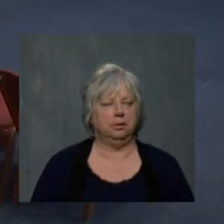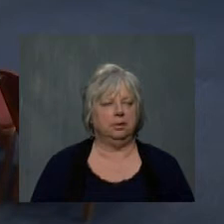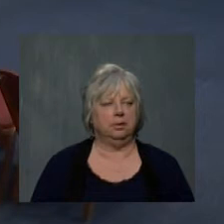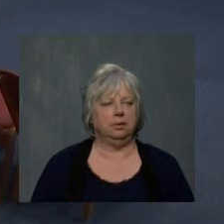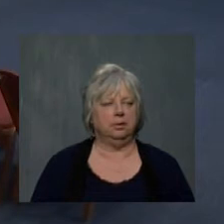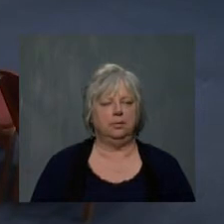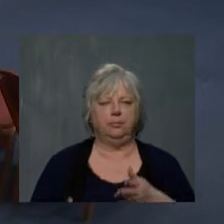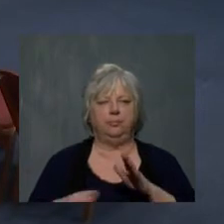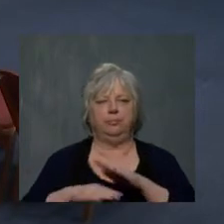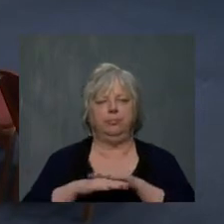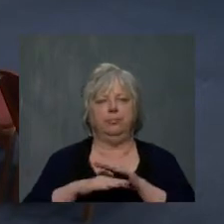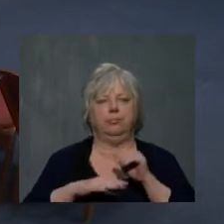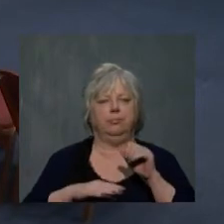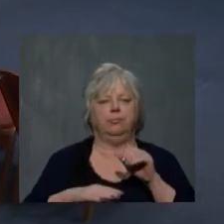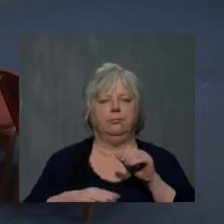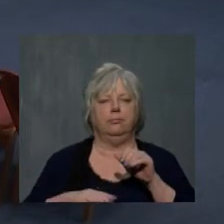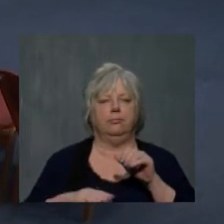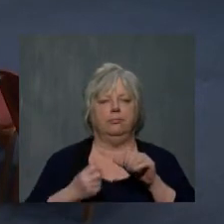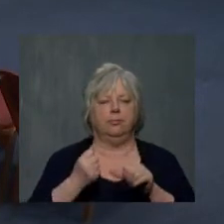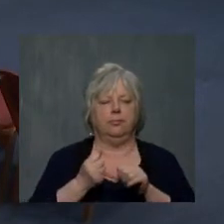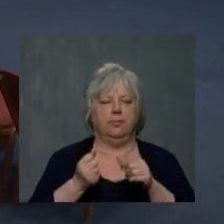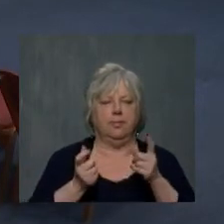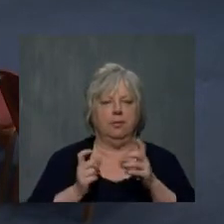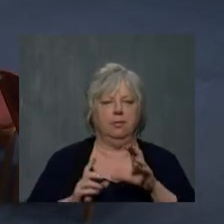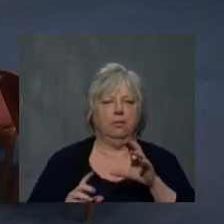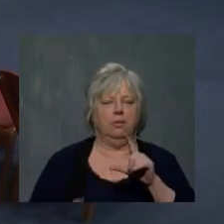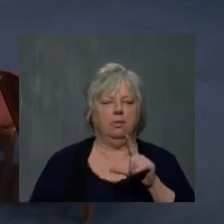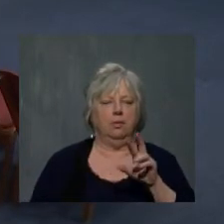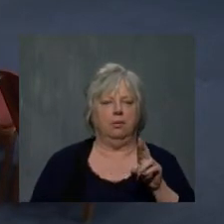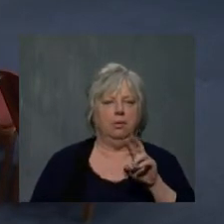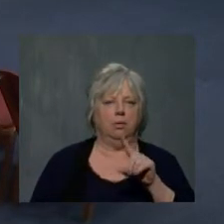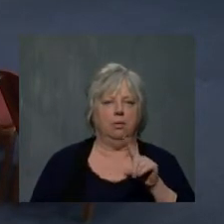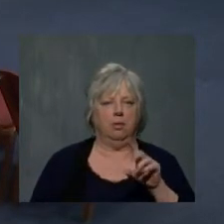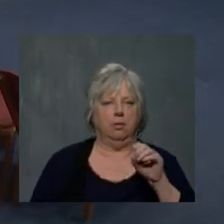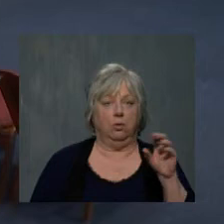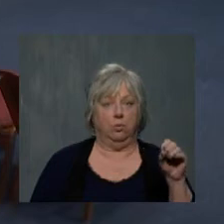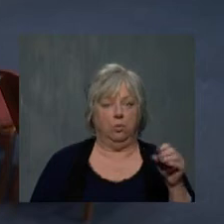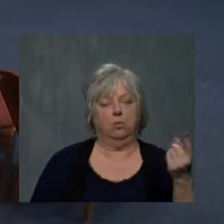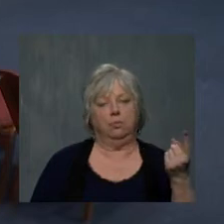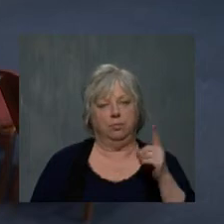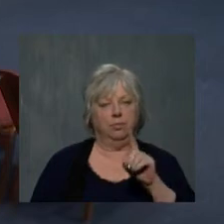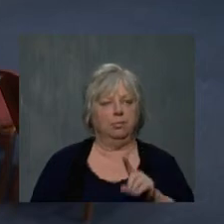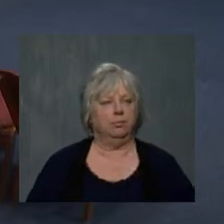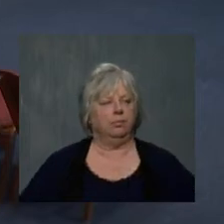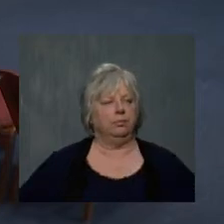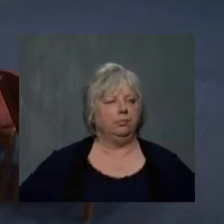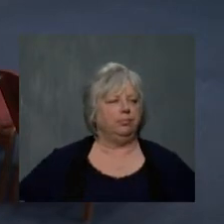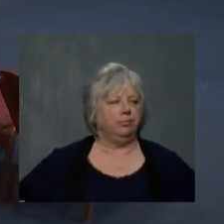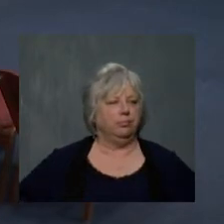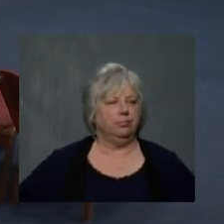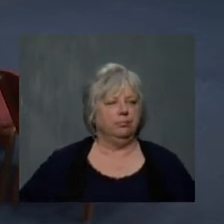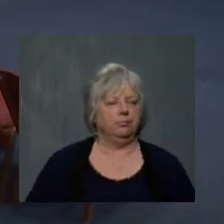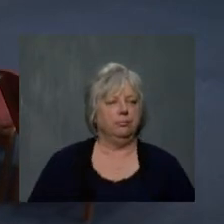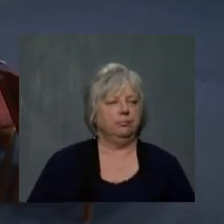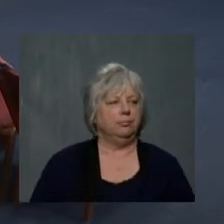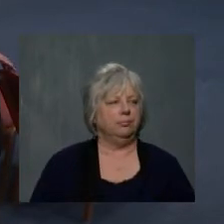You're next. Let me call on the Assistant Director of Little Rock Zoo to come forward.